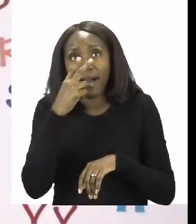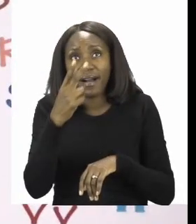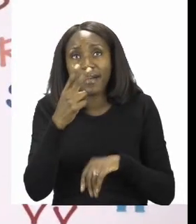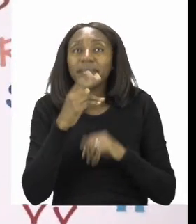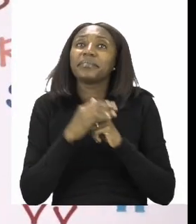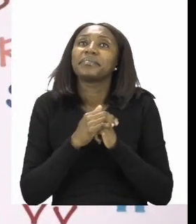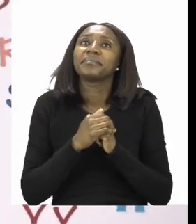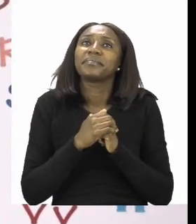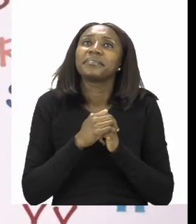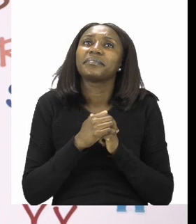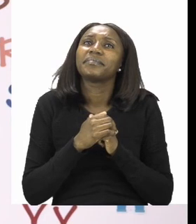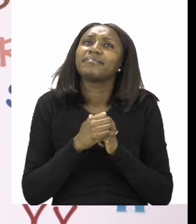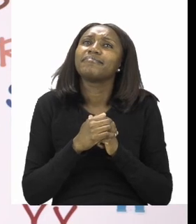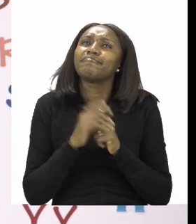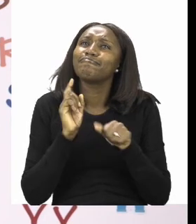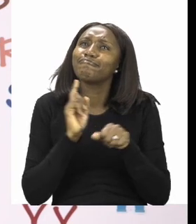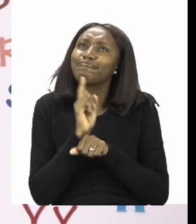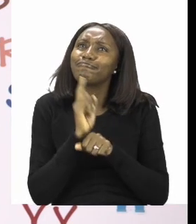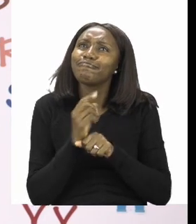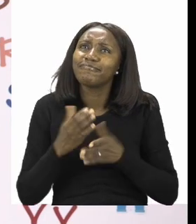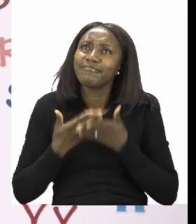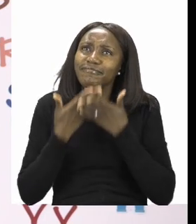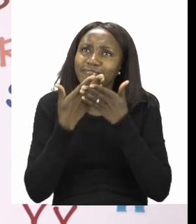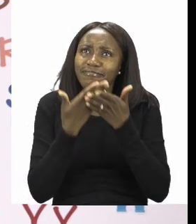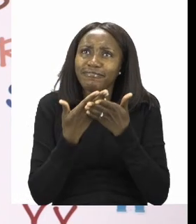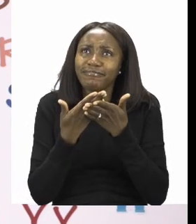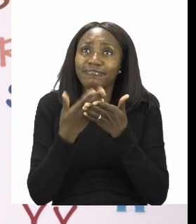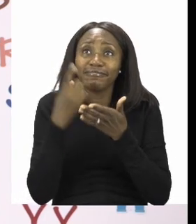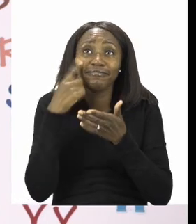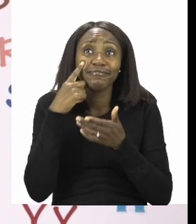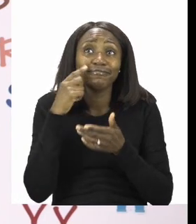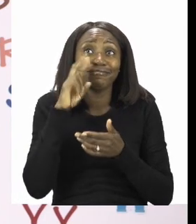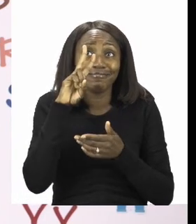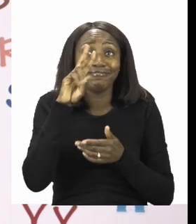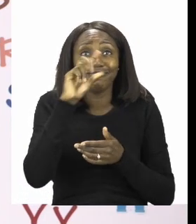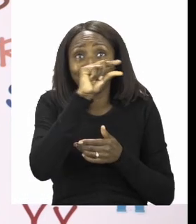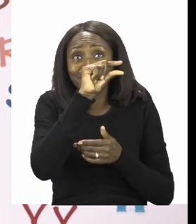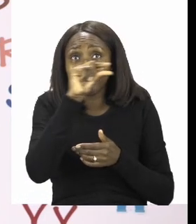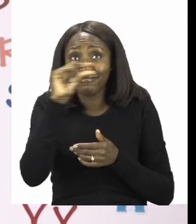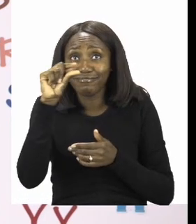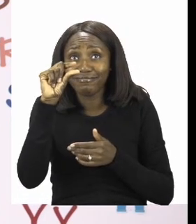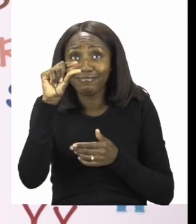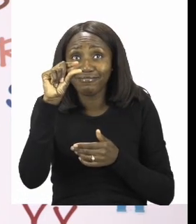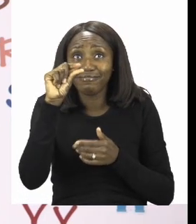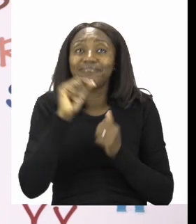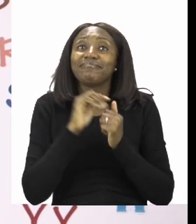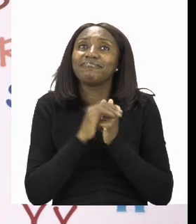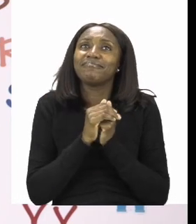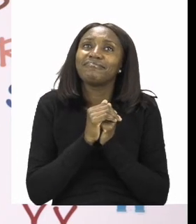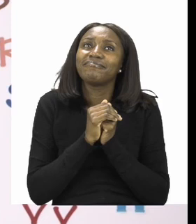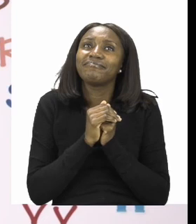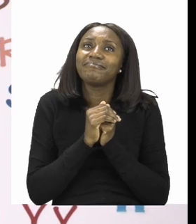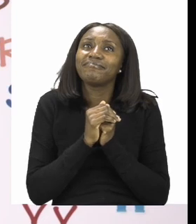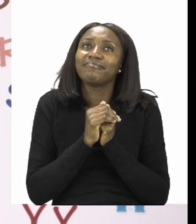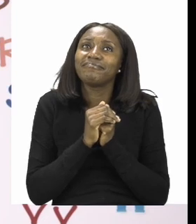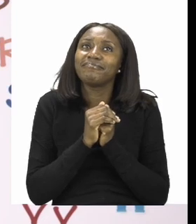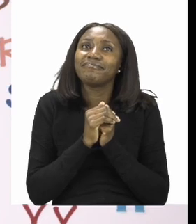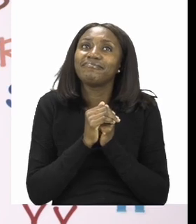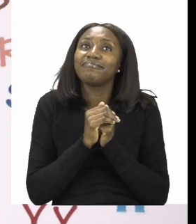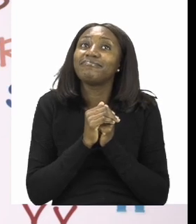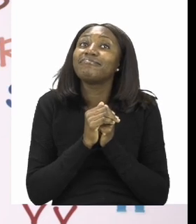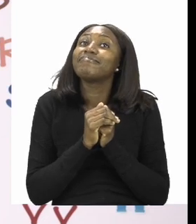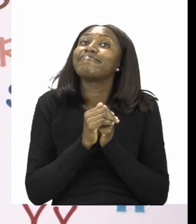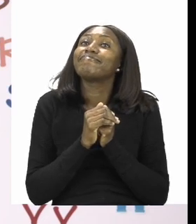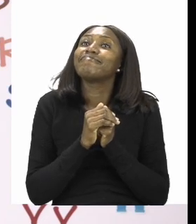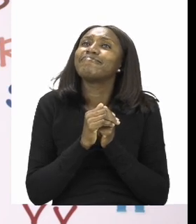Now I'm going to help you find 2 words, just a small part of the word search. Remember, when we're doing our